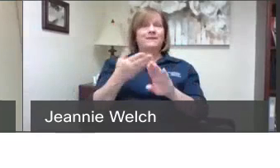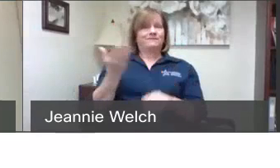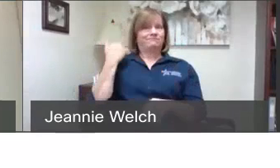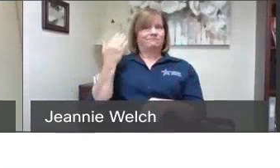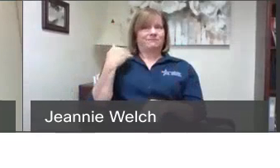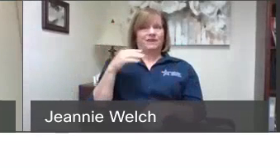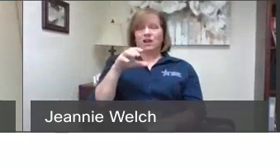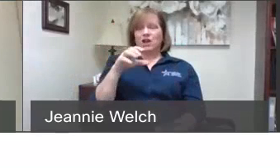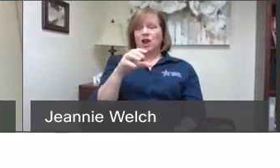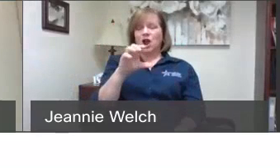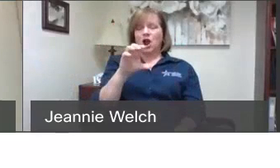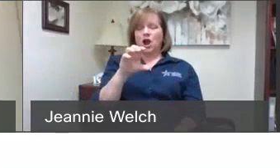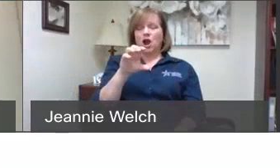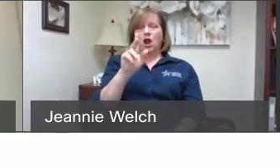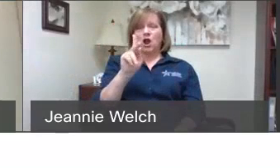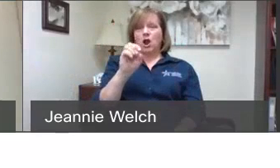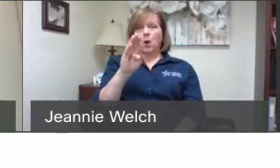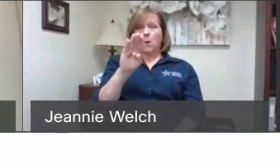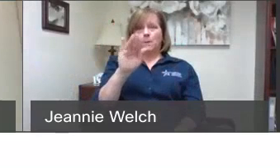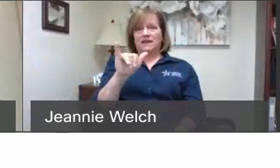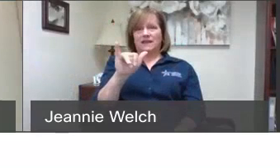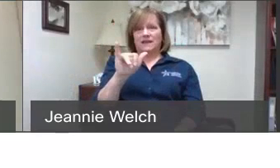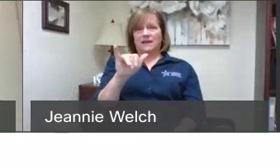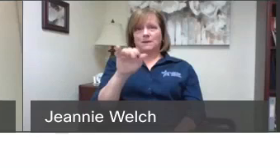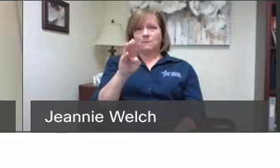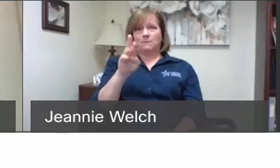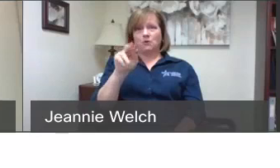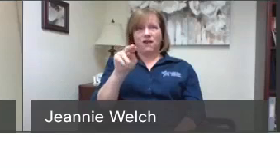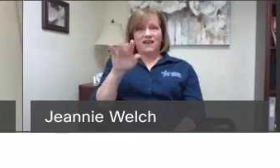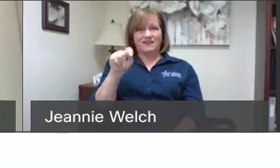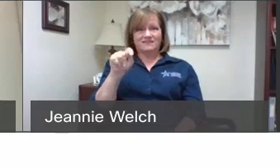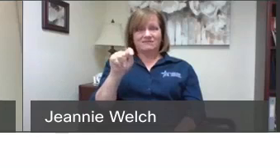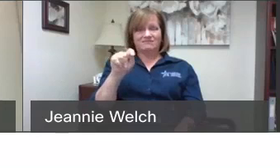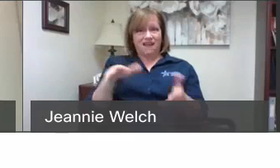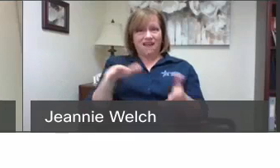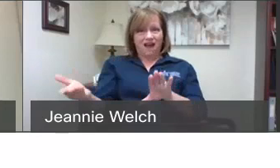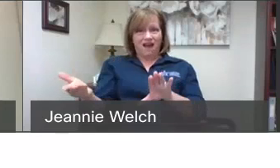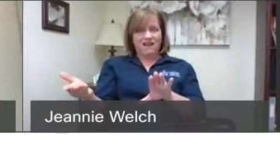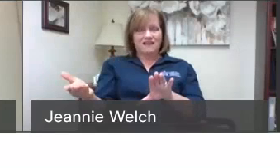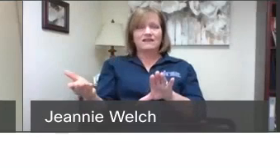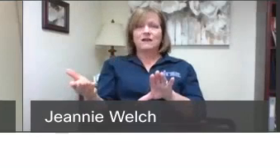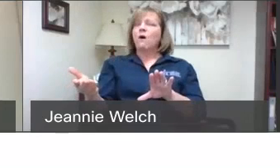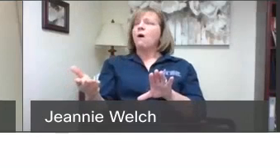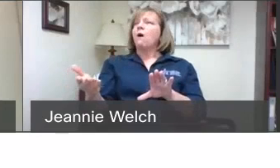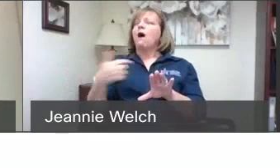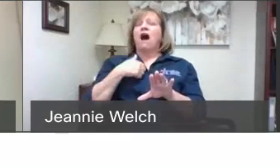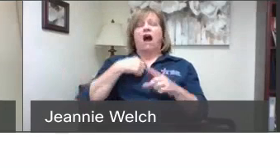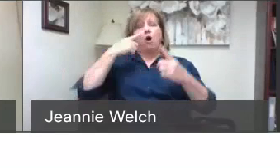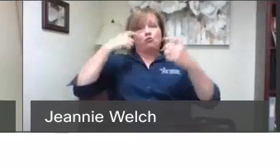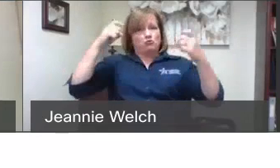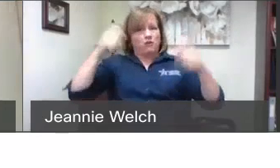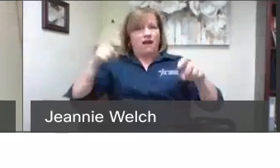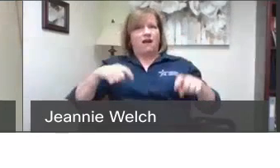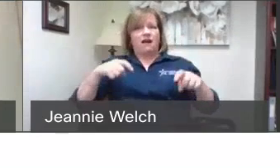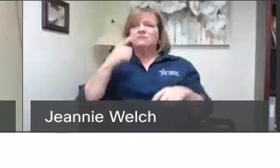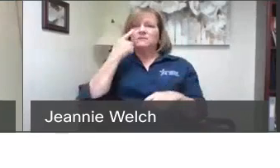passed, I cried. It really, really hurt me because I thought that he was like one of the best basketball players ever.